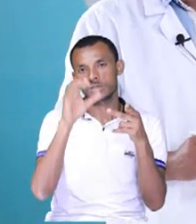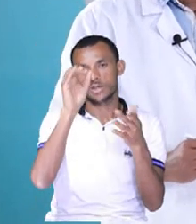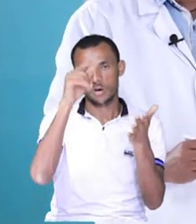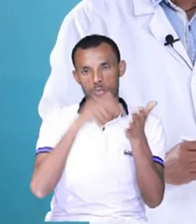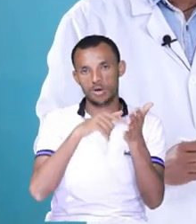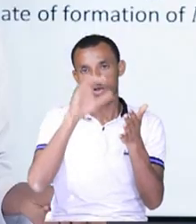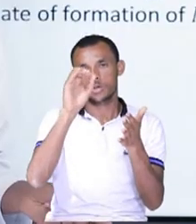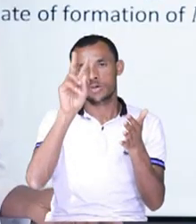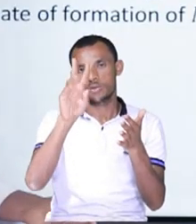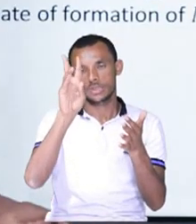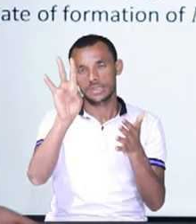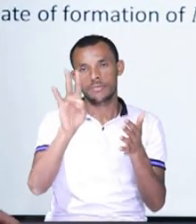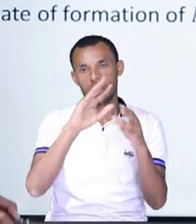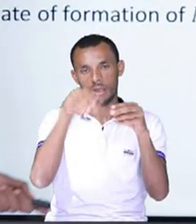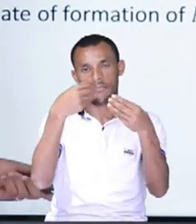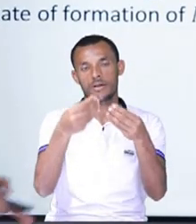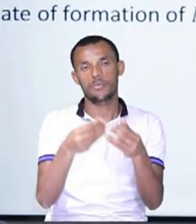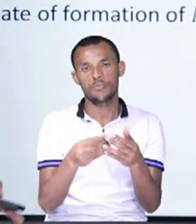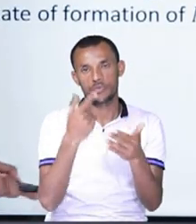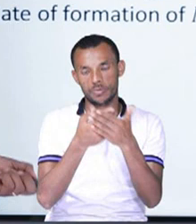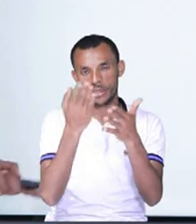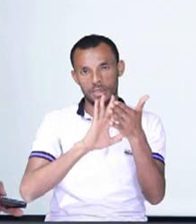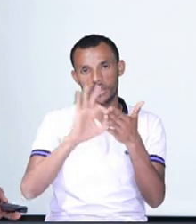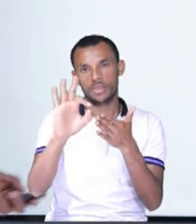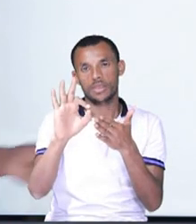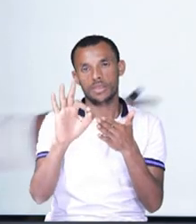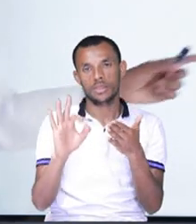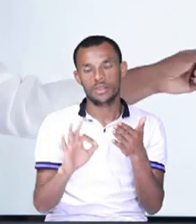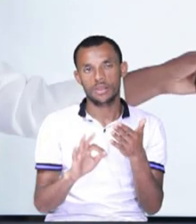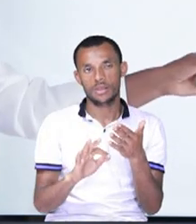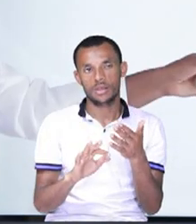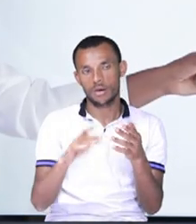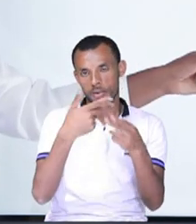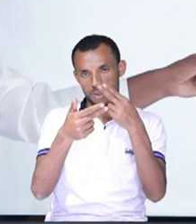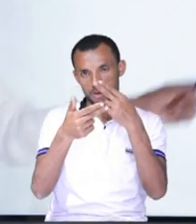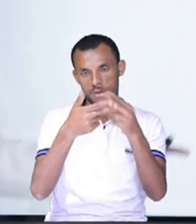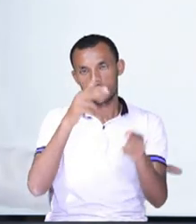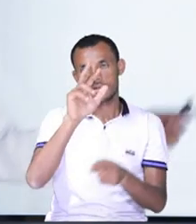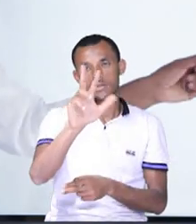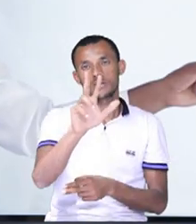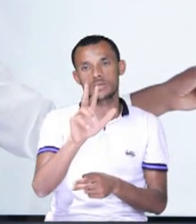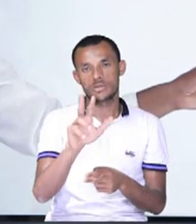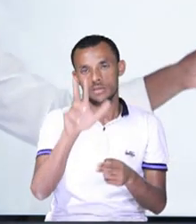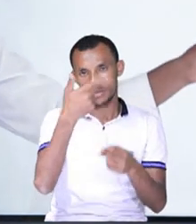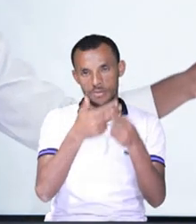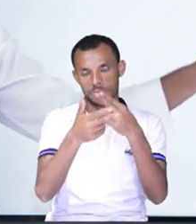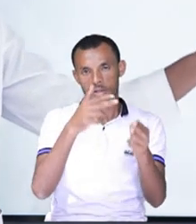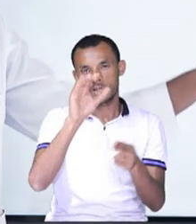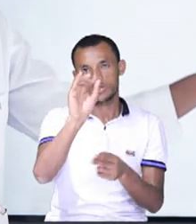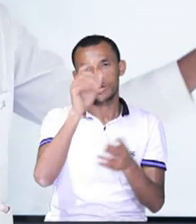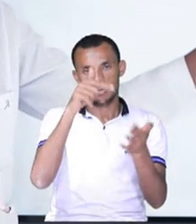0.027 is given. But this number is multiplied by 3. 3 multiplied